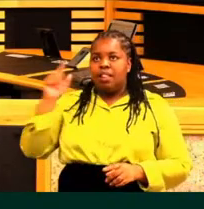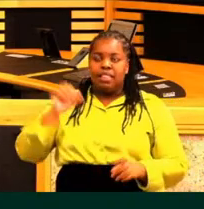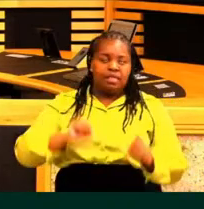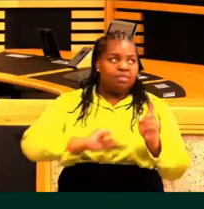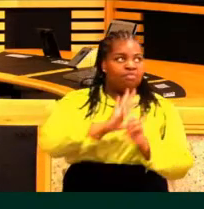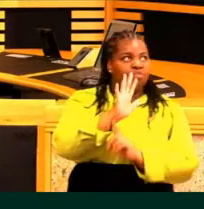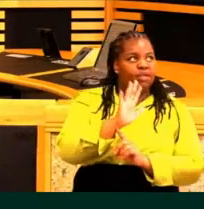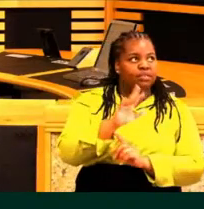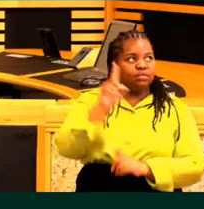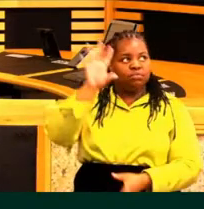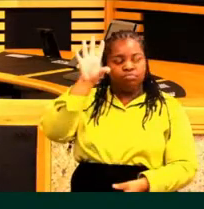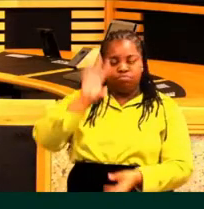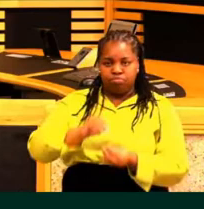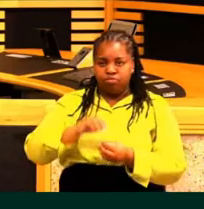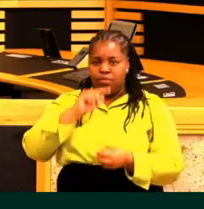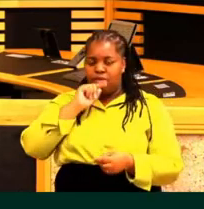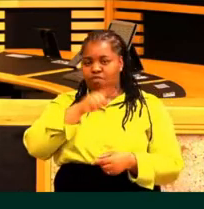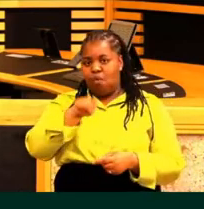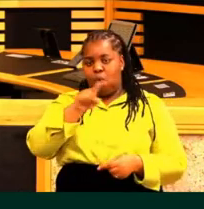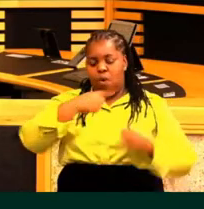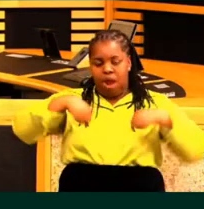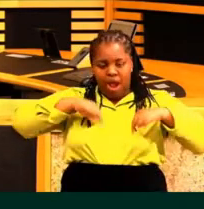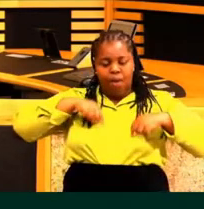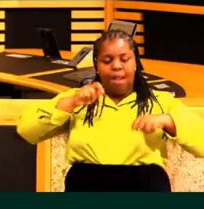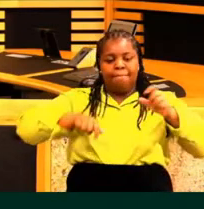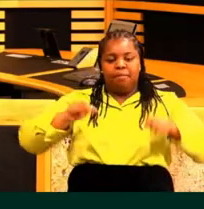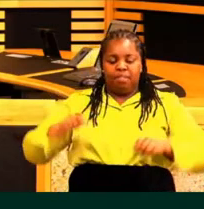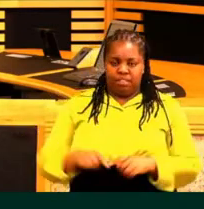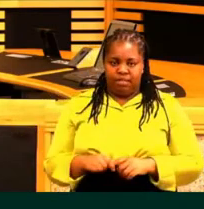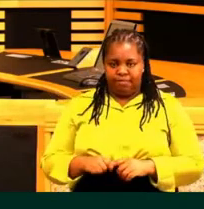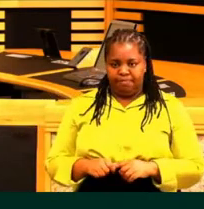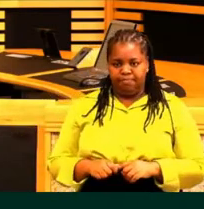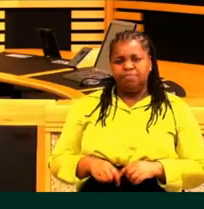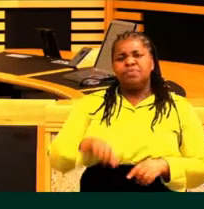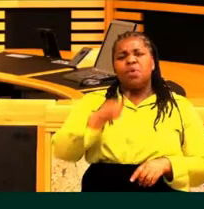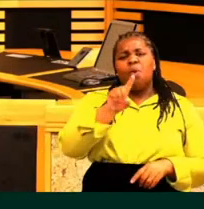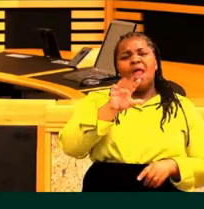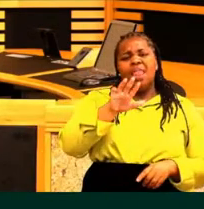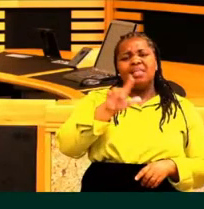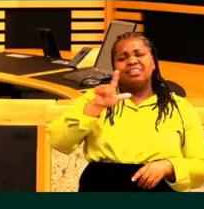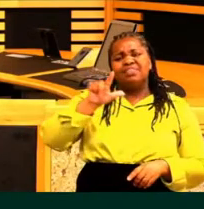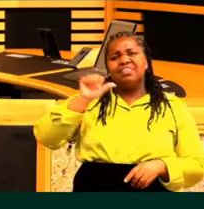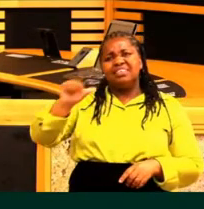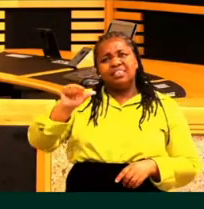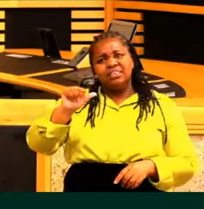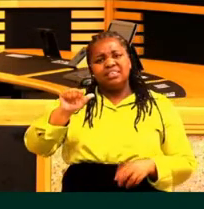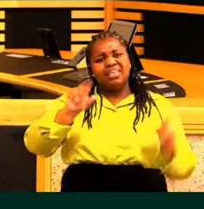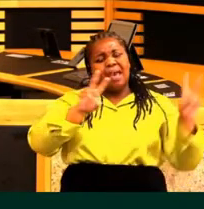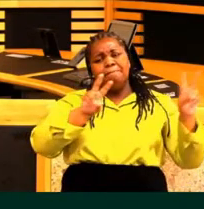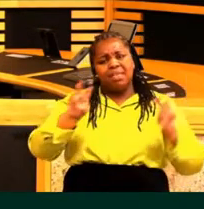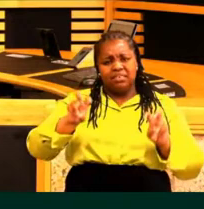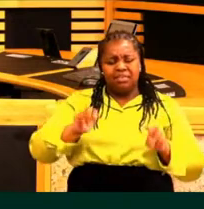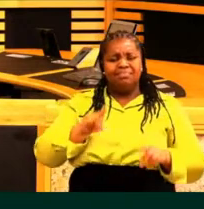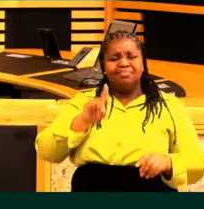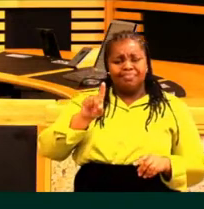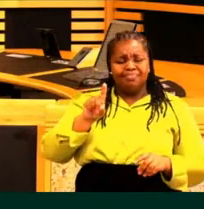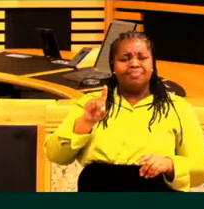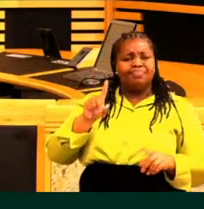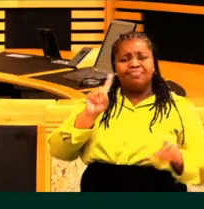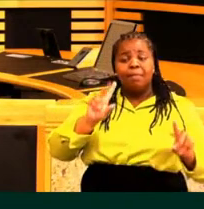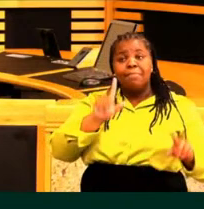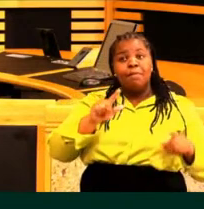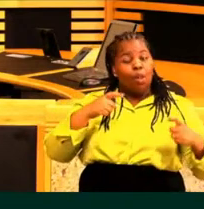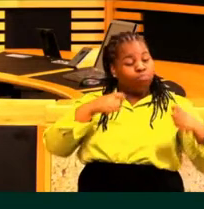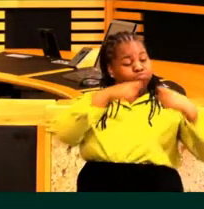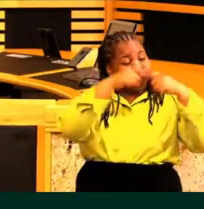determining the total emancipation of our people the 1976 Matthias the the current fighters